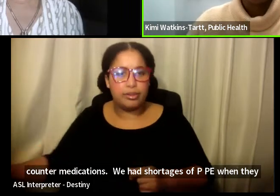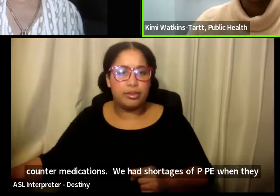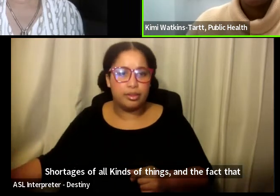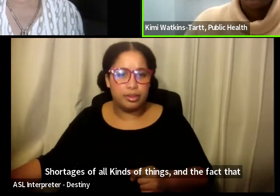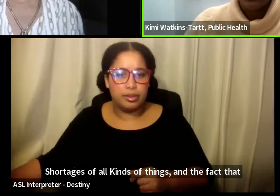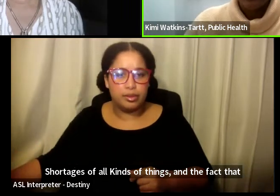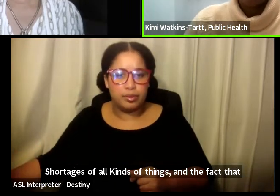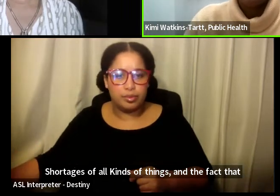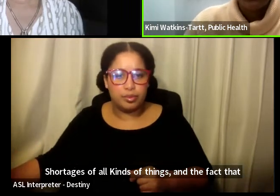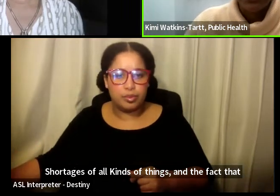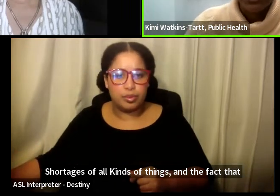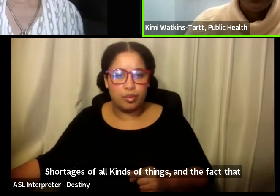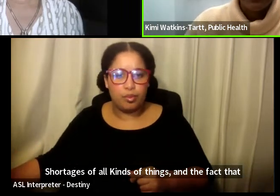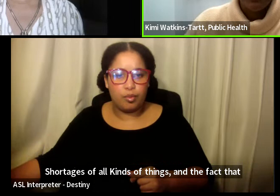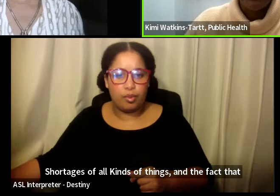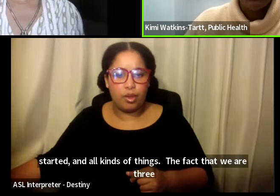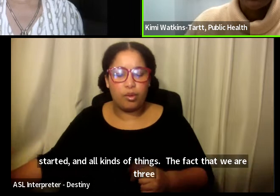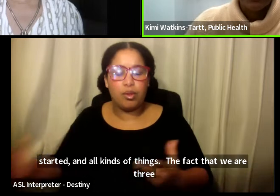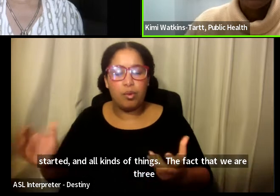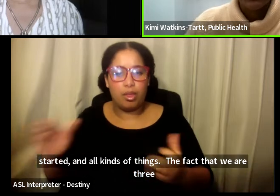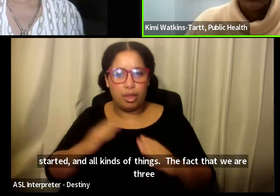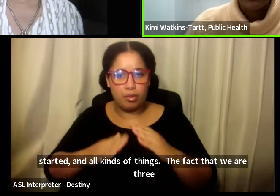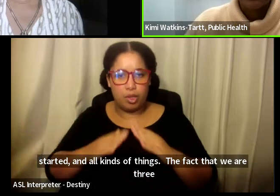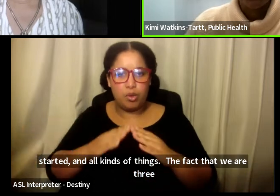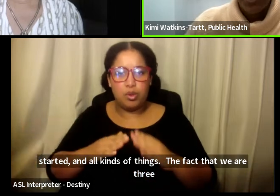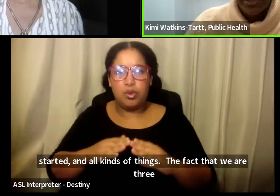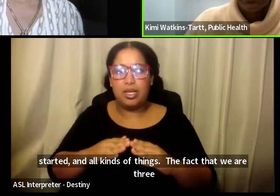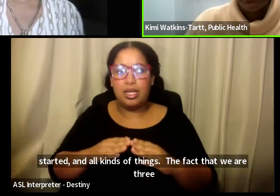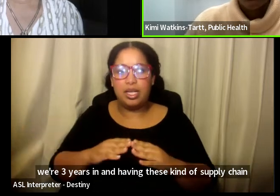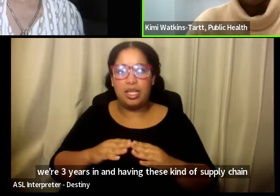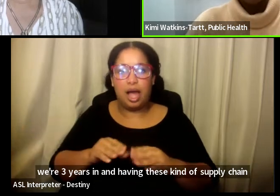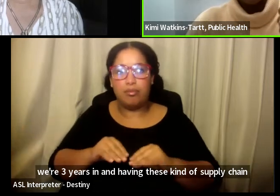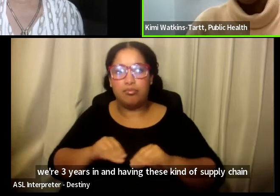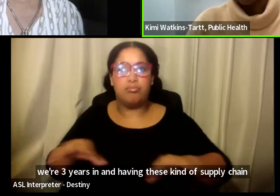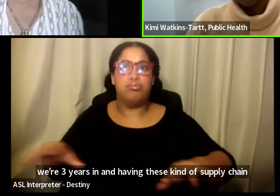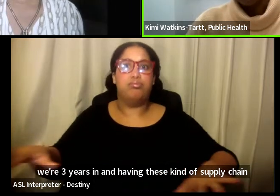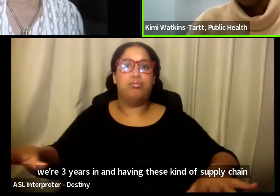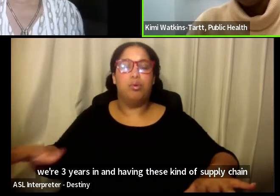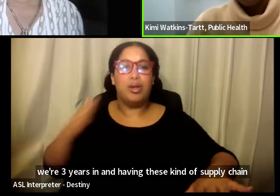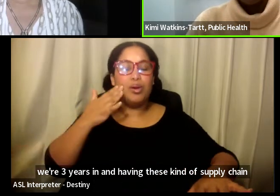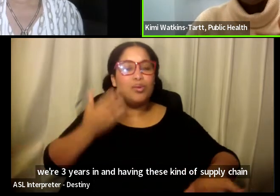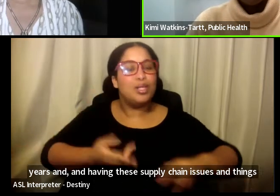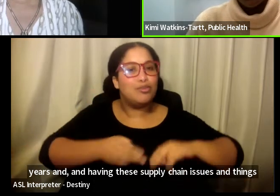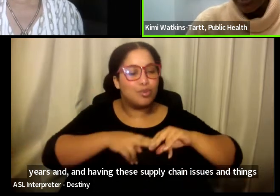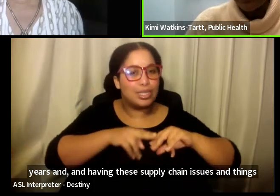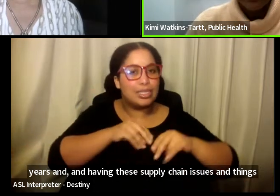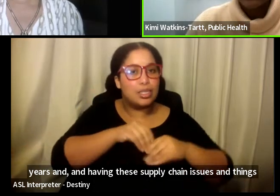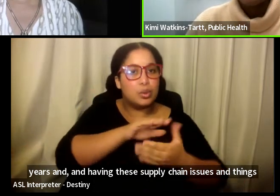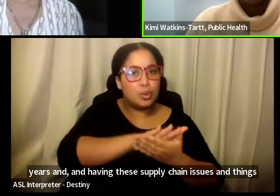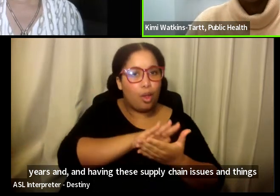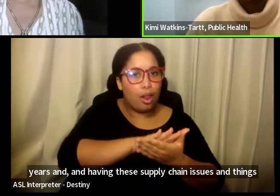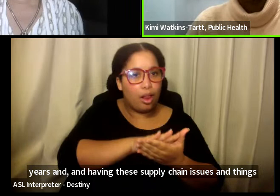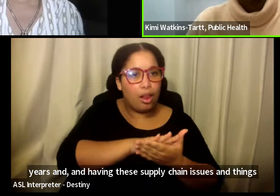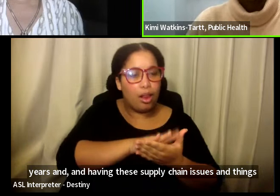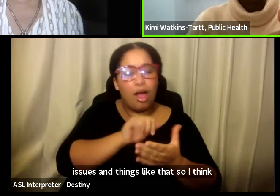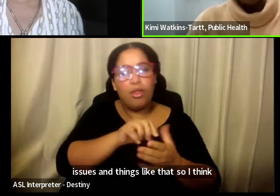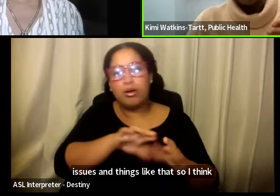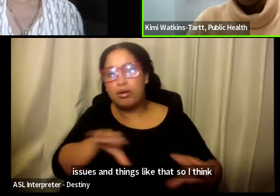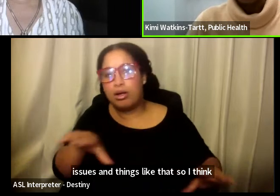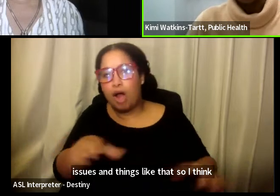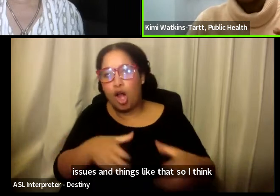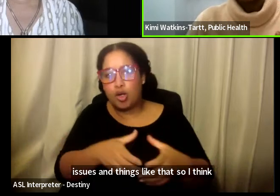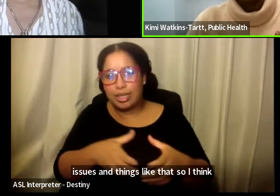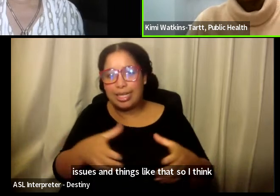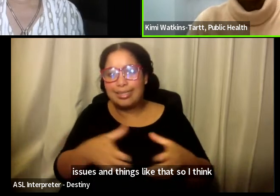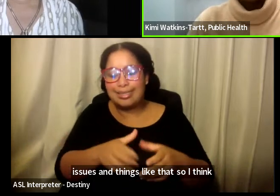community transmission is up, it is going to be up in those other settings as well, in schools, other congregate settings. So